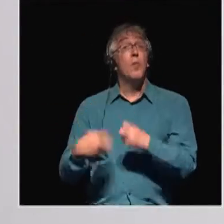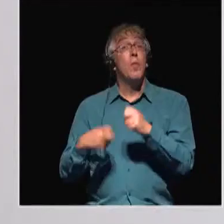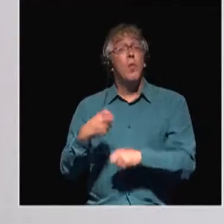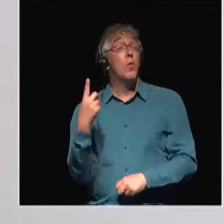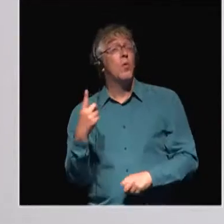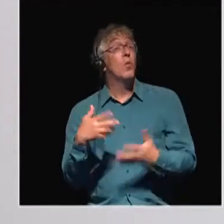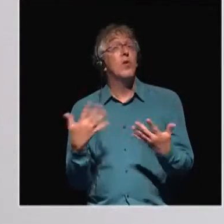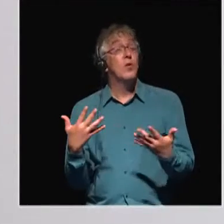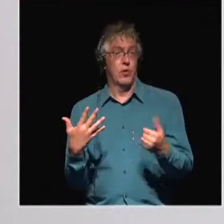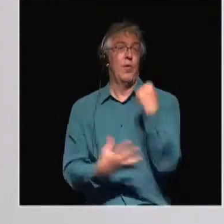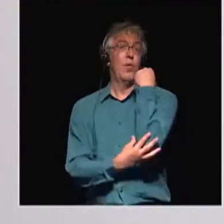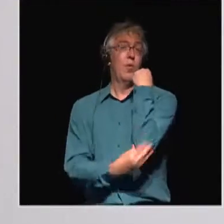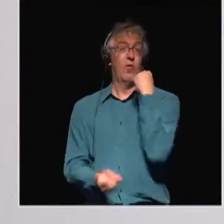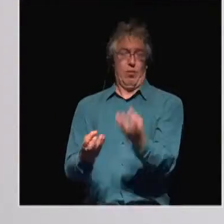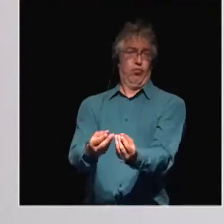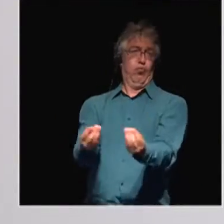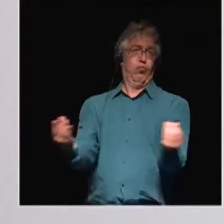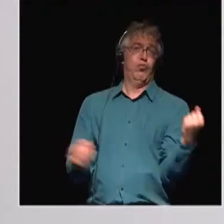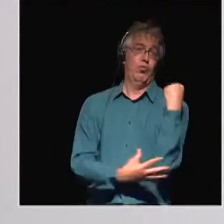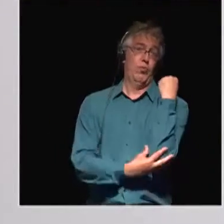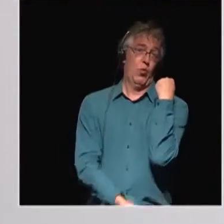dealing with